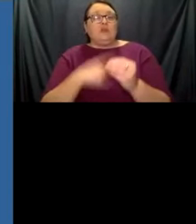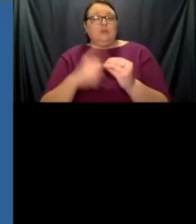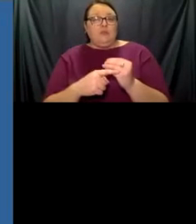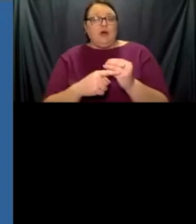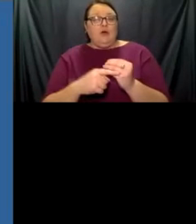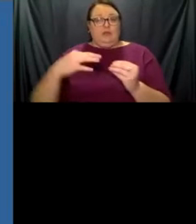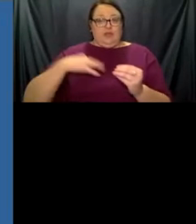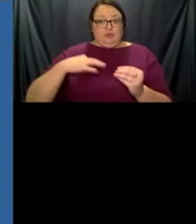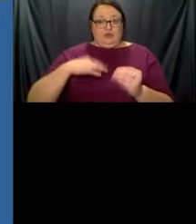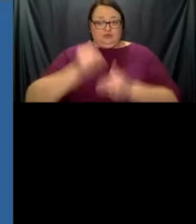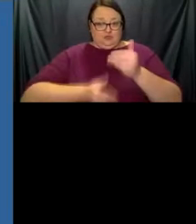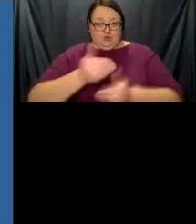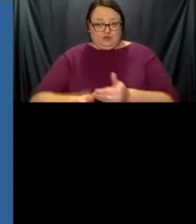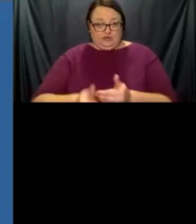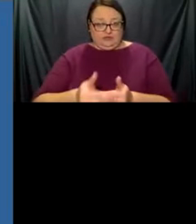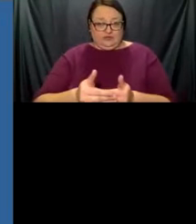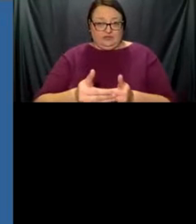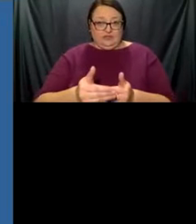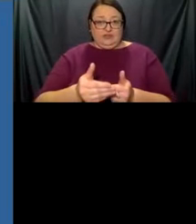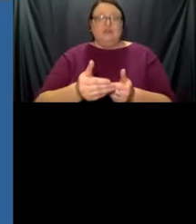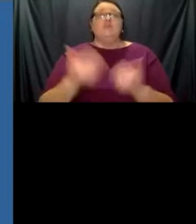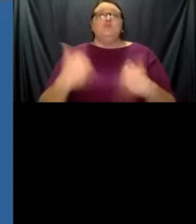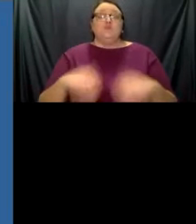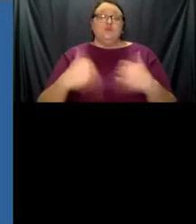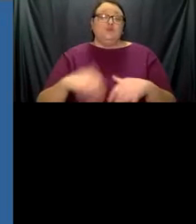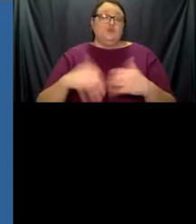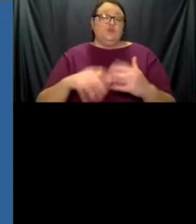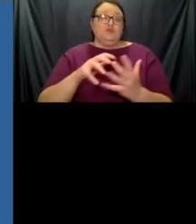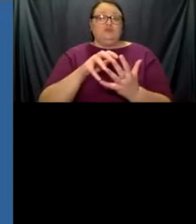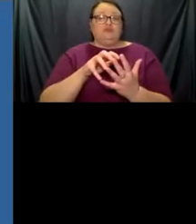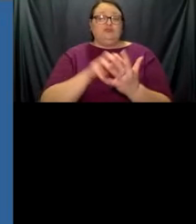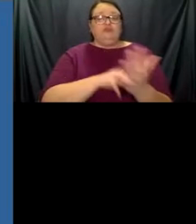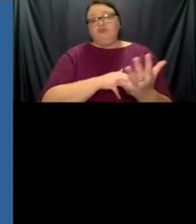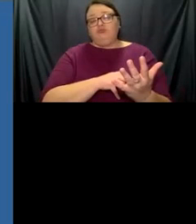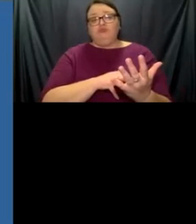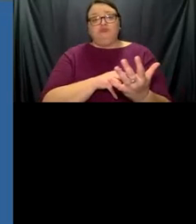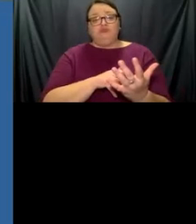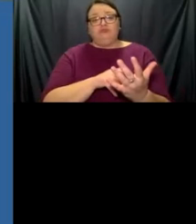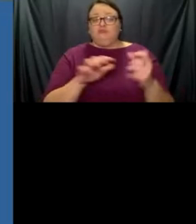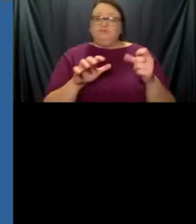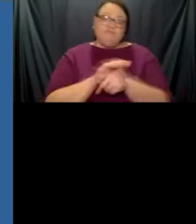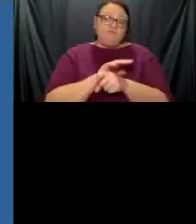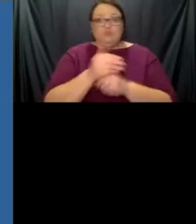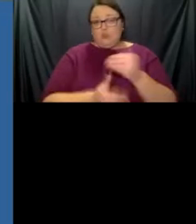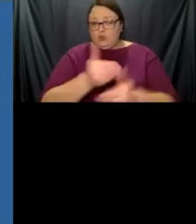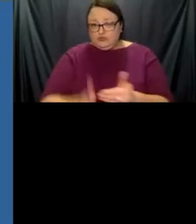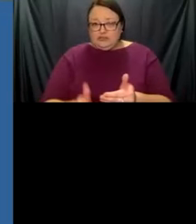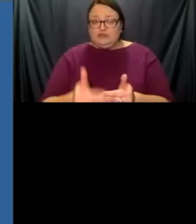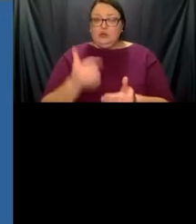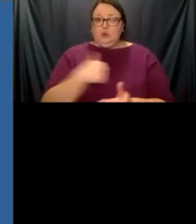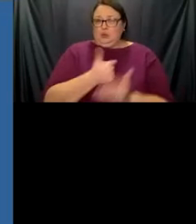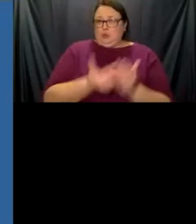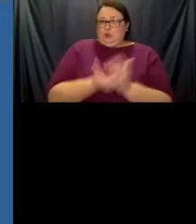en process. poder As conseguir it todos was los very fondos. rigorous, because we were new to projects of